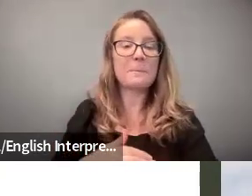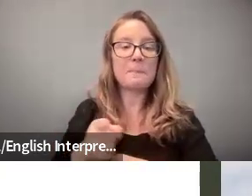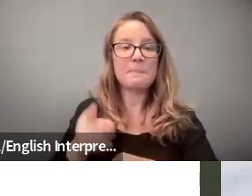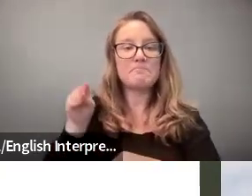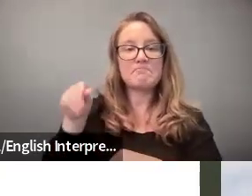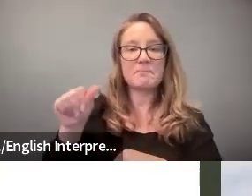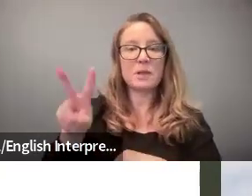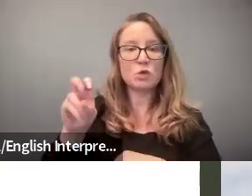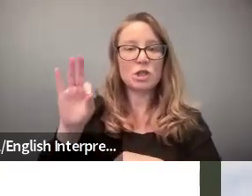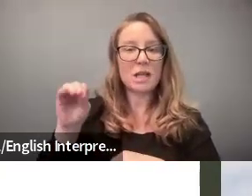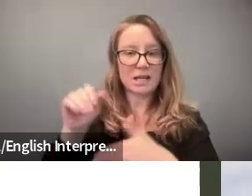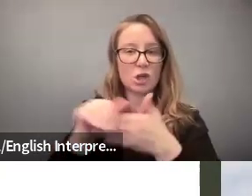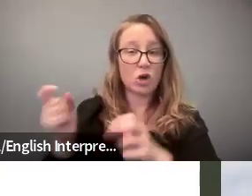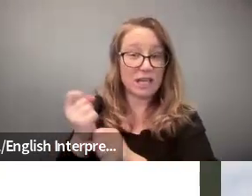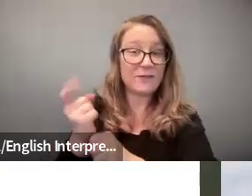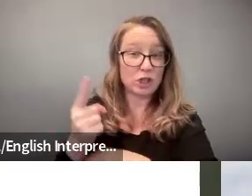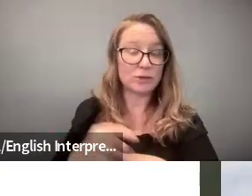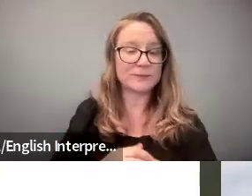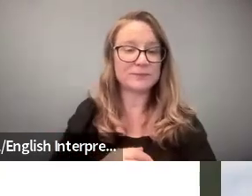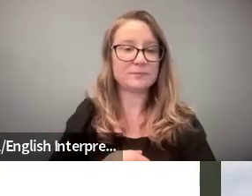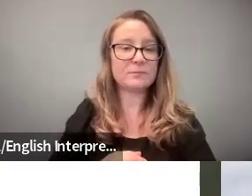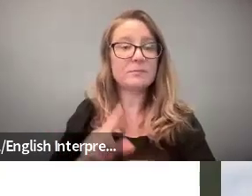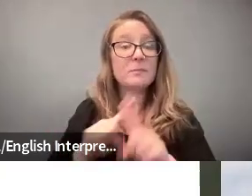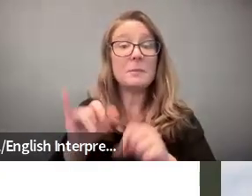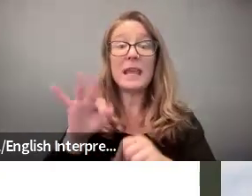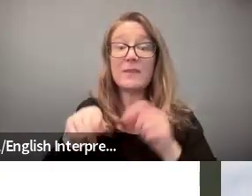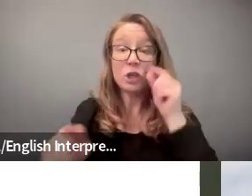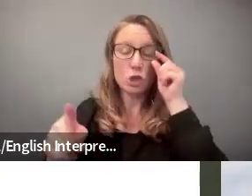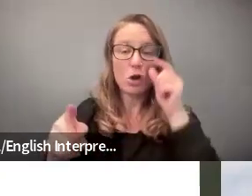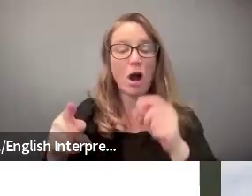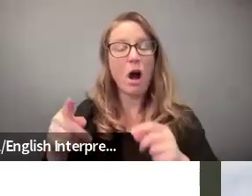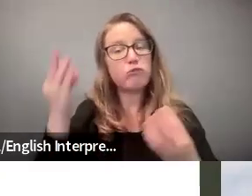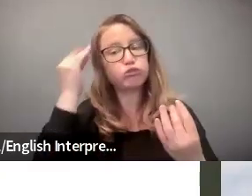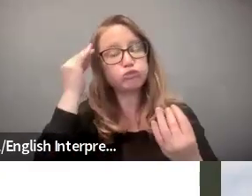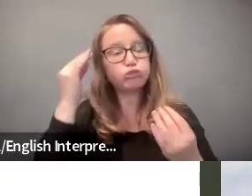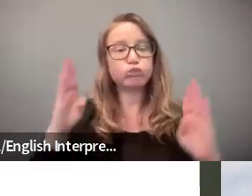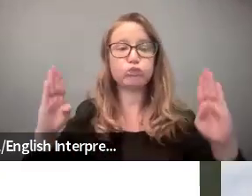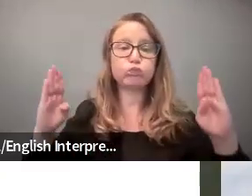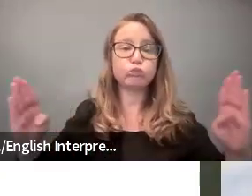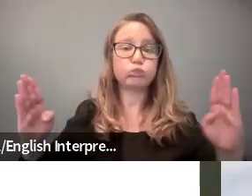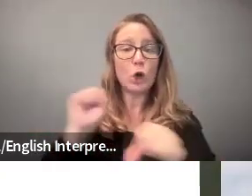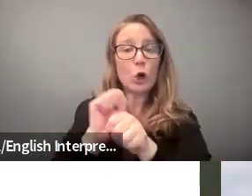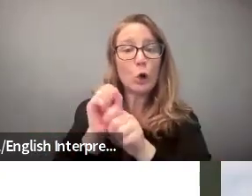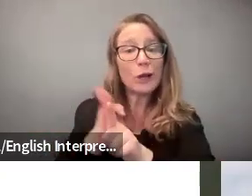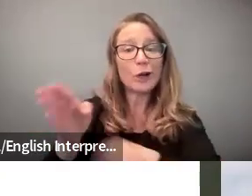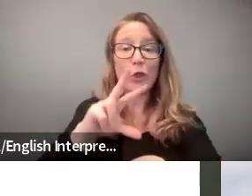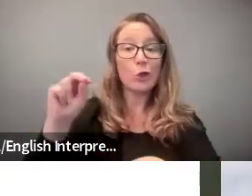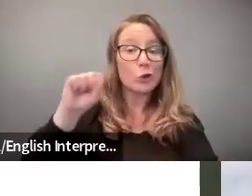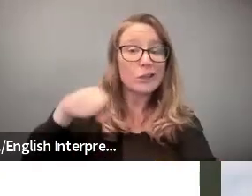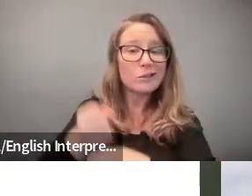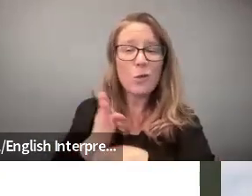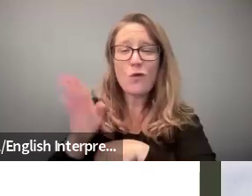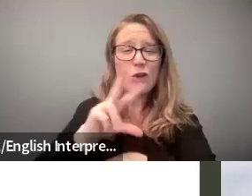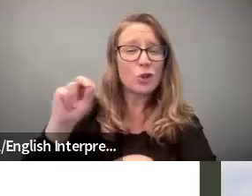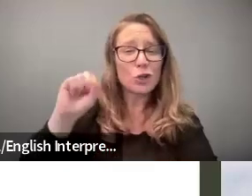contribute $290 each year. But if we look over the span of what could be a career, right, about 30 years or over